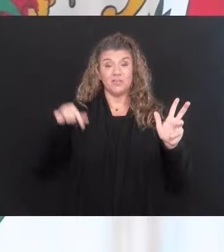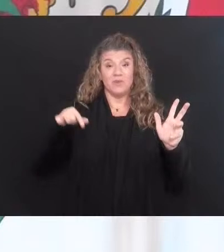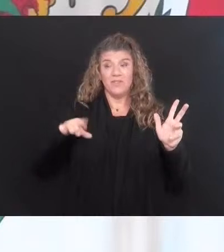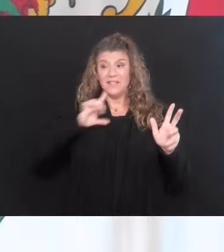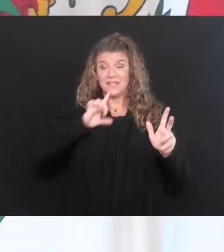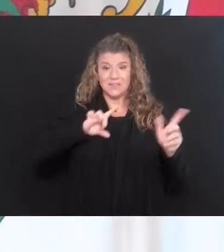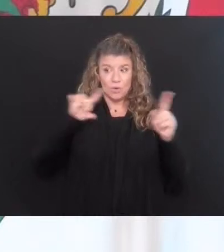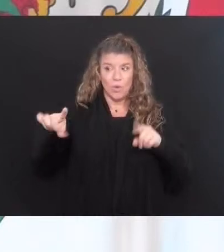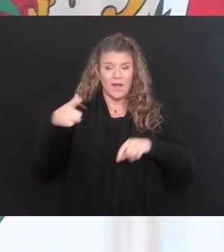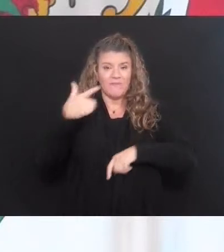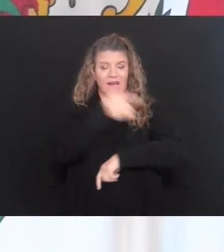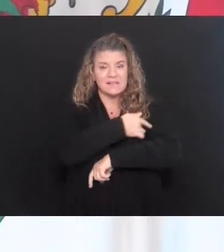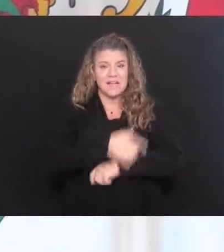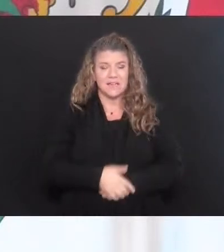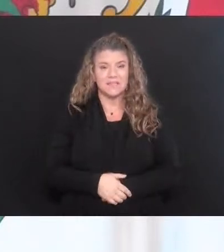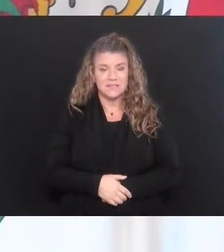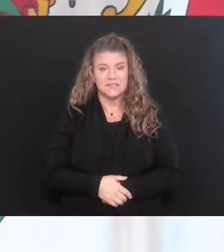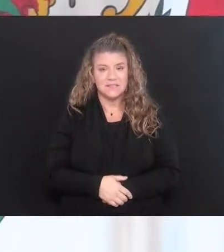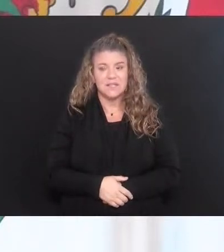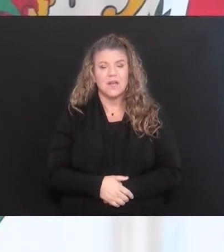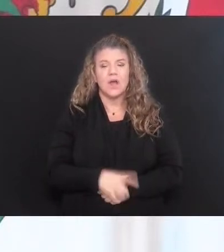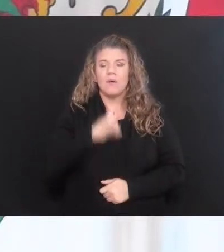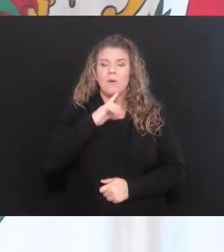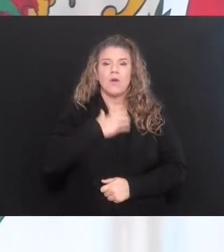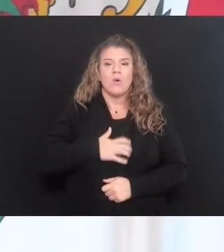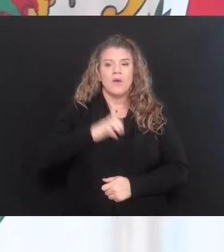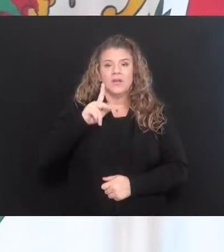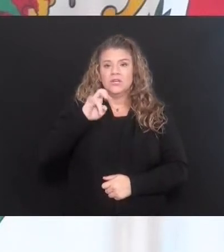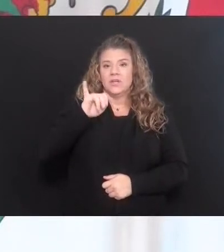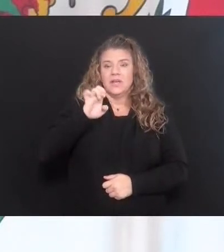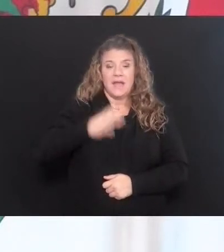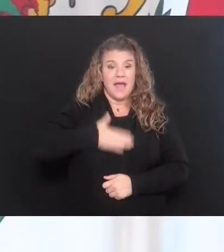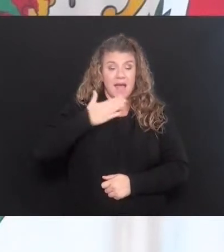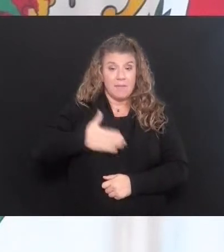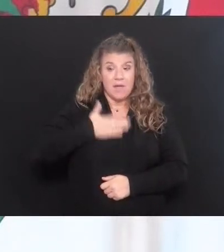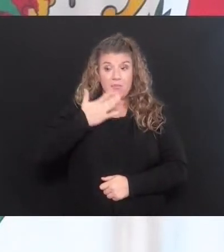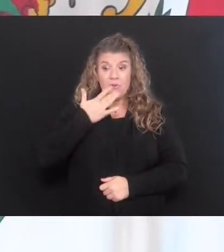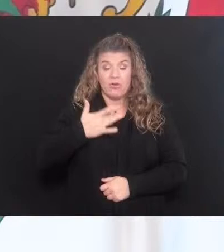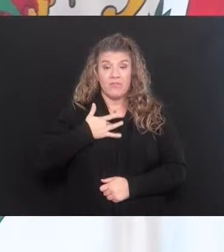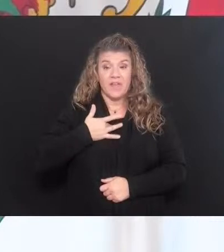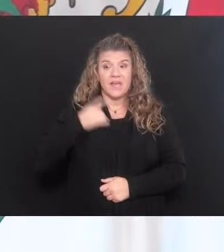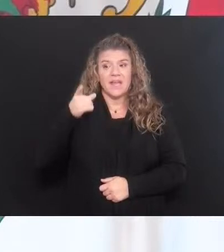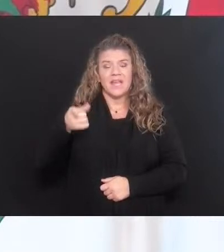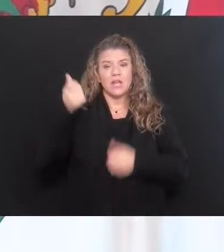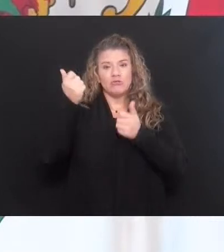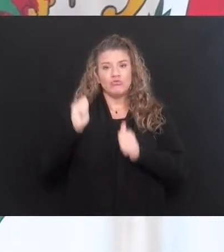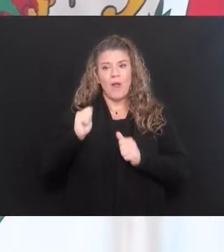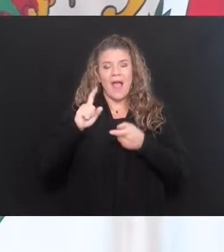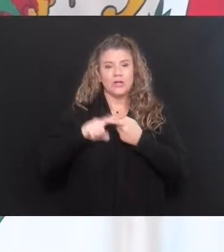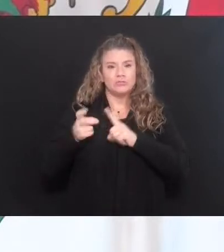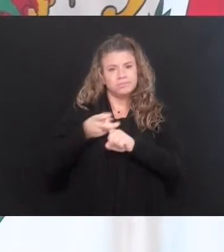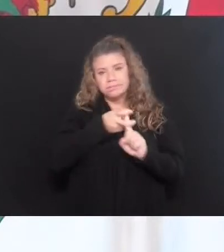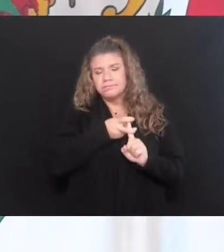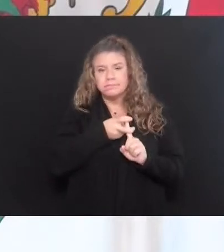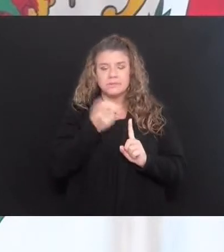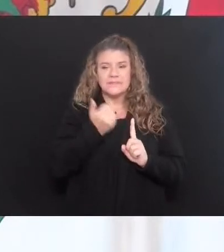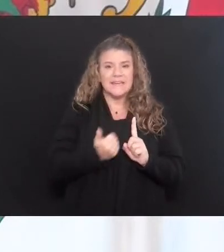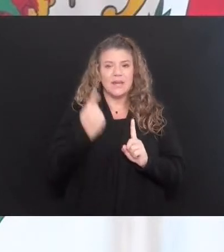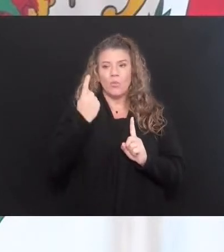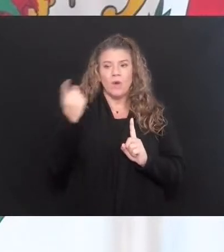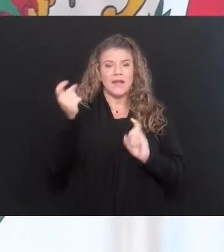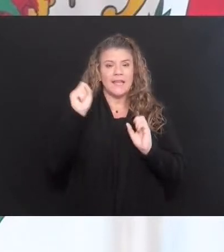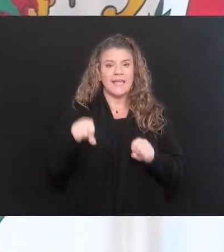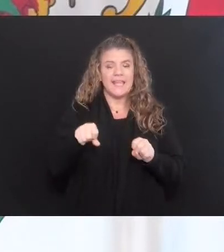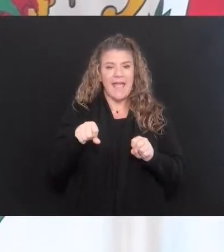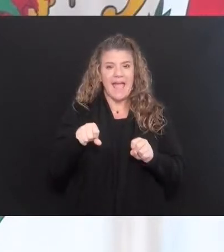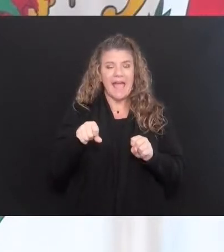vaccinated. We wish Kenny a happy birthday. He's trying to incentivize any and everybody that he can